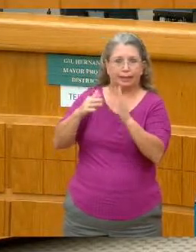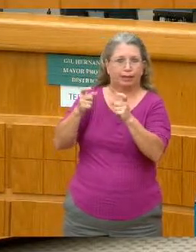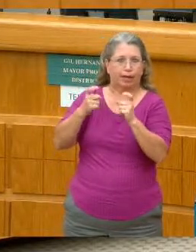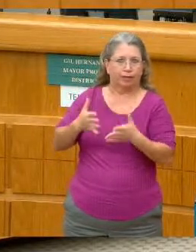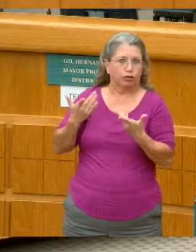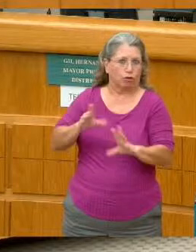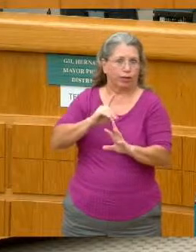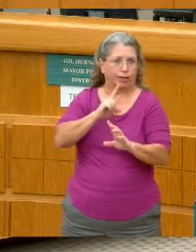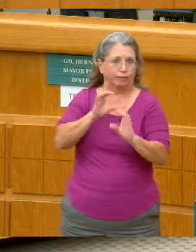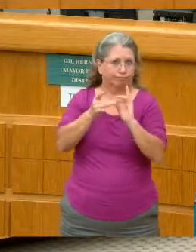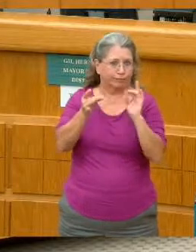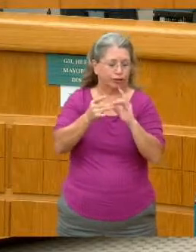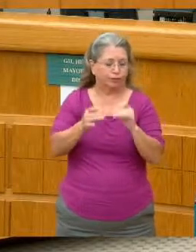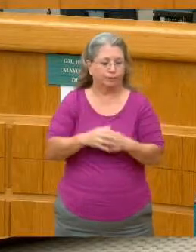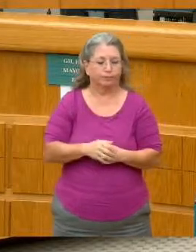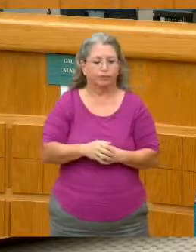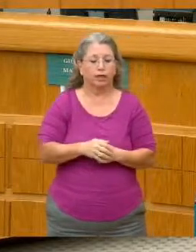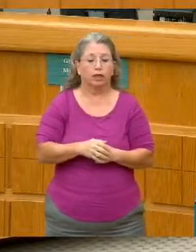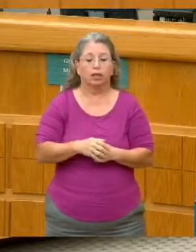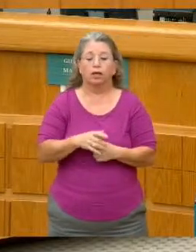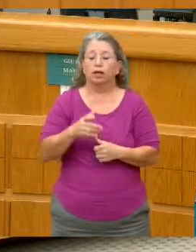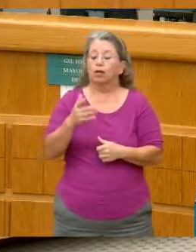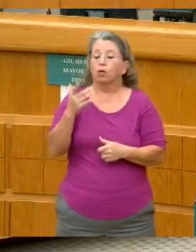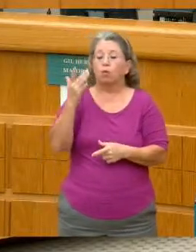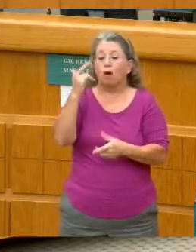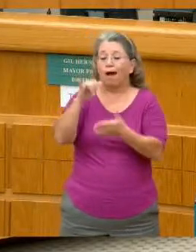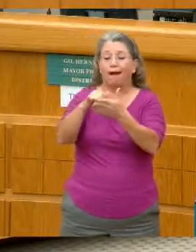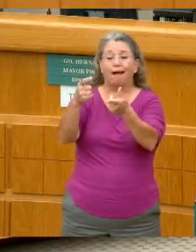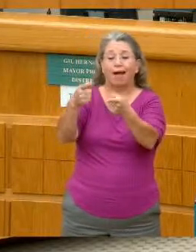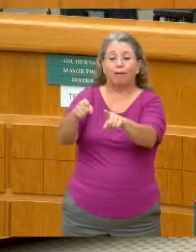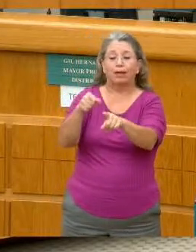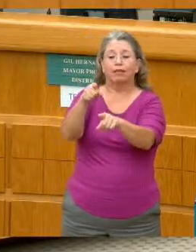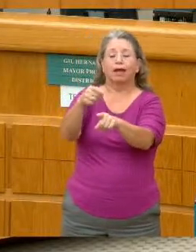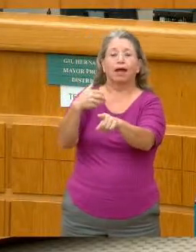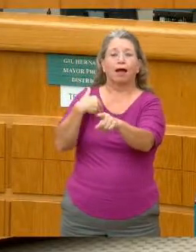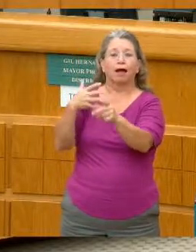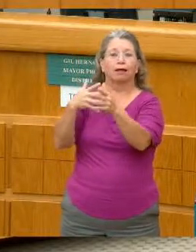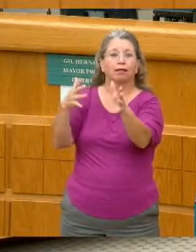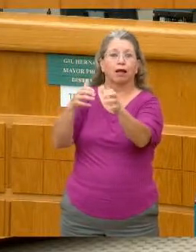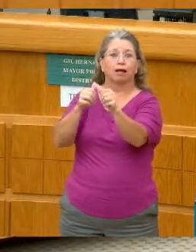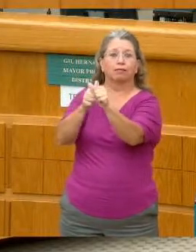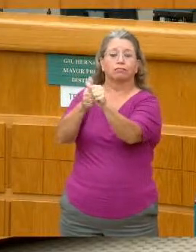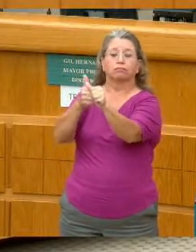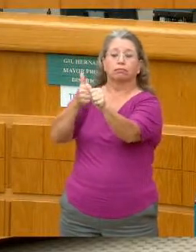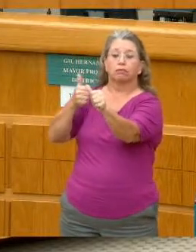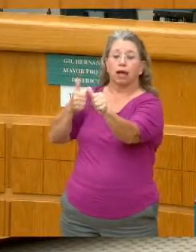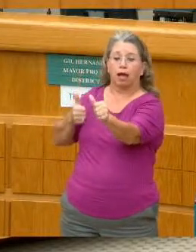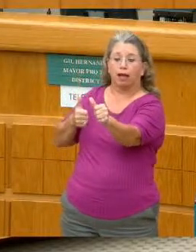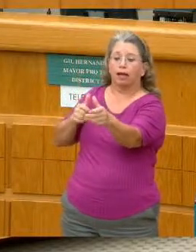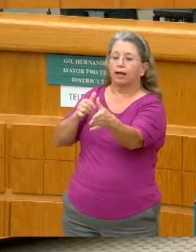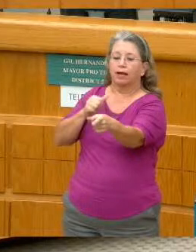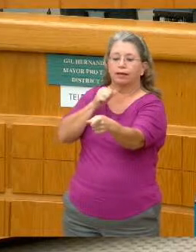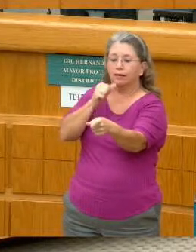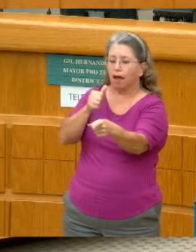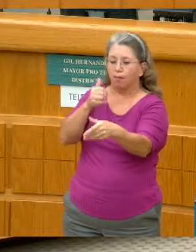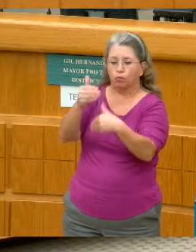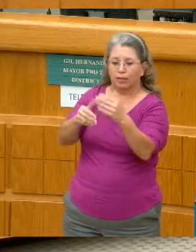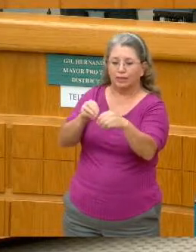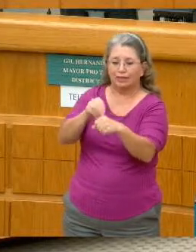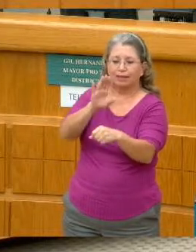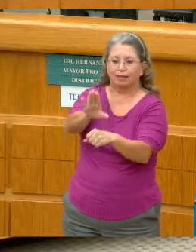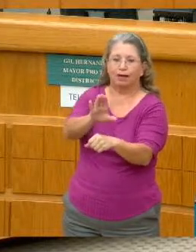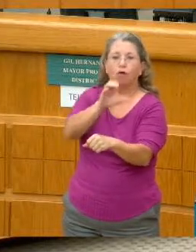results was due to the backlog of cases that were not processed in the old system. This sudden